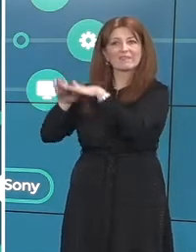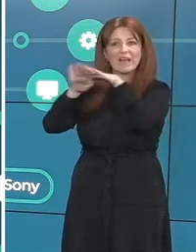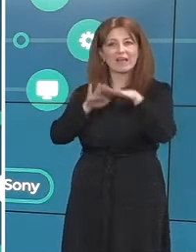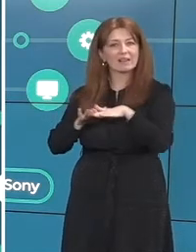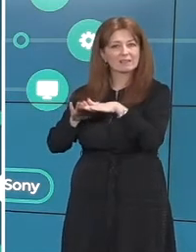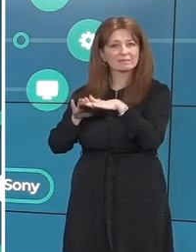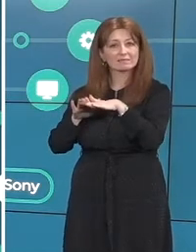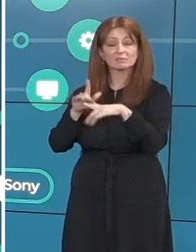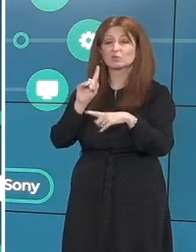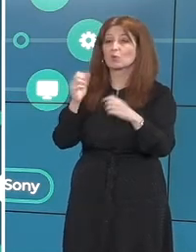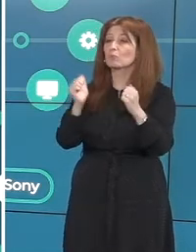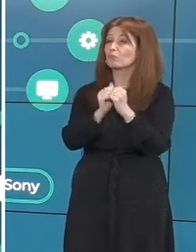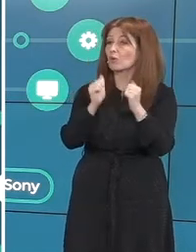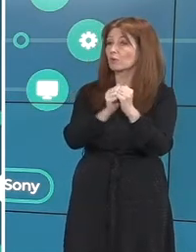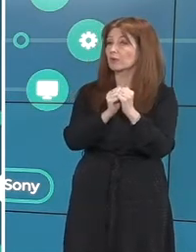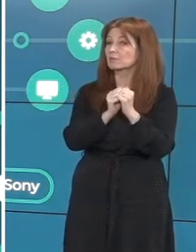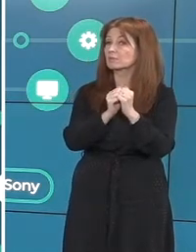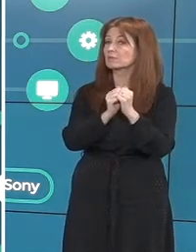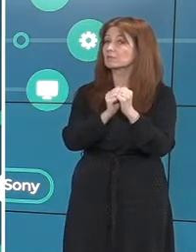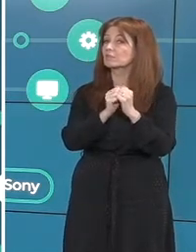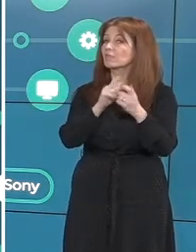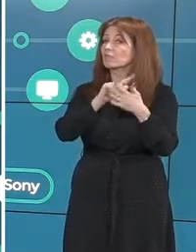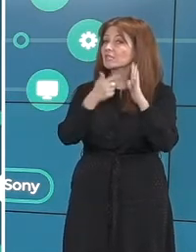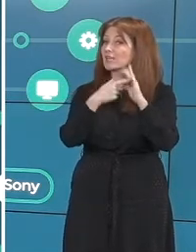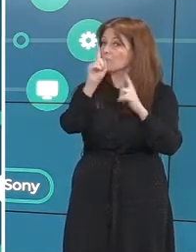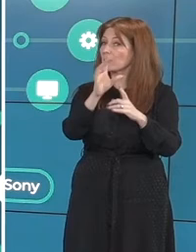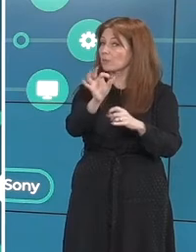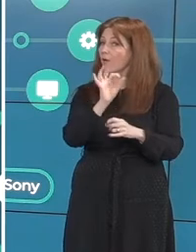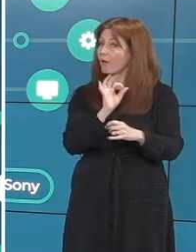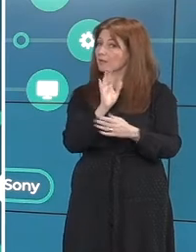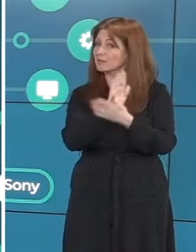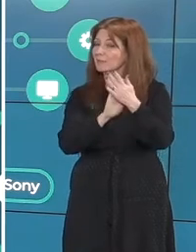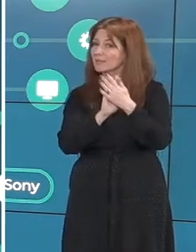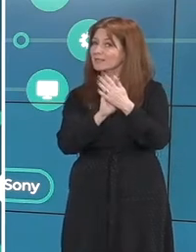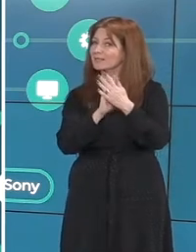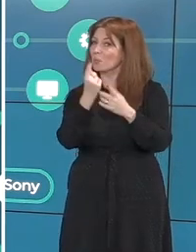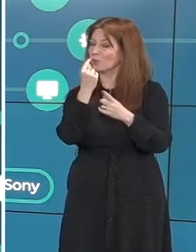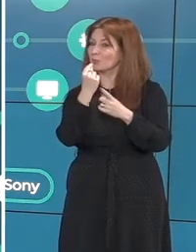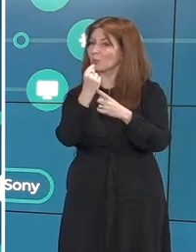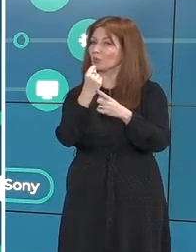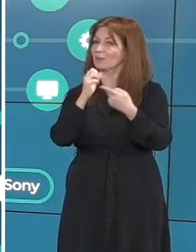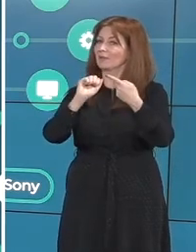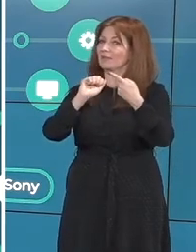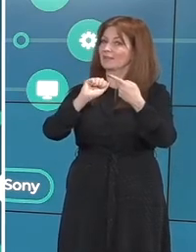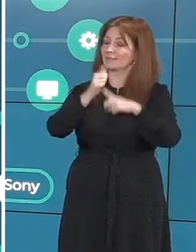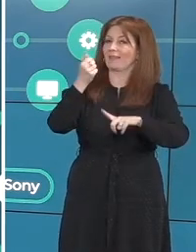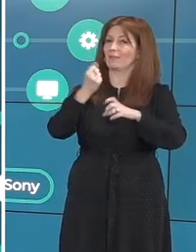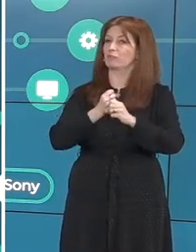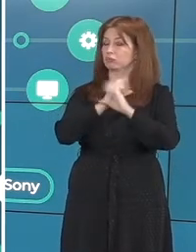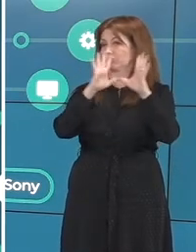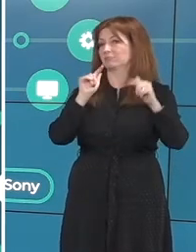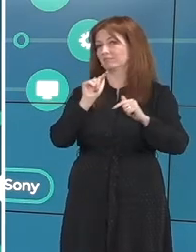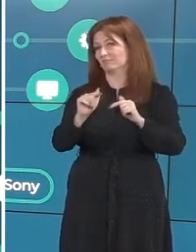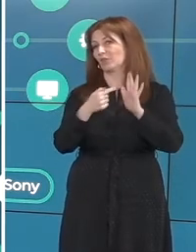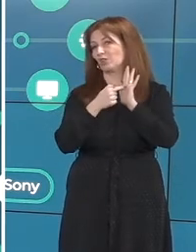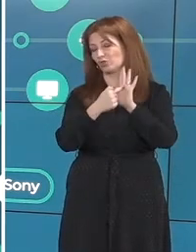is appropriate for disabled people to kind of ask for, so that they can kind of shine to show their disability as a strength and the skills that they